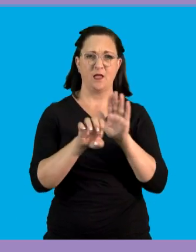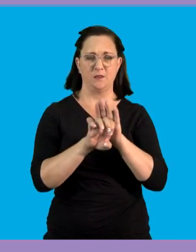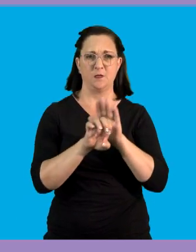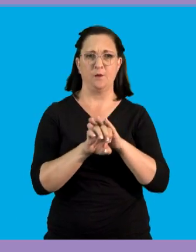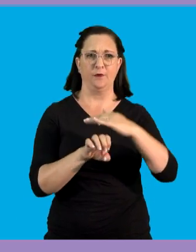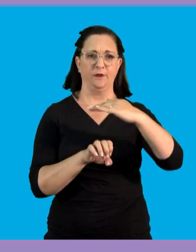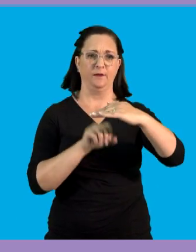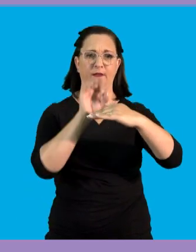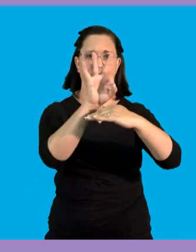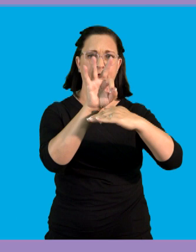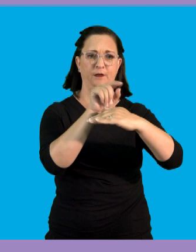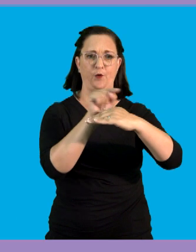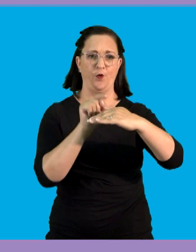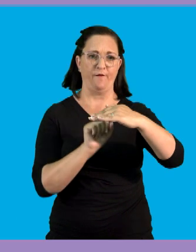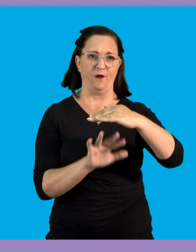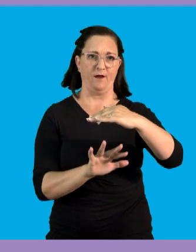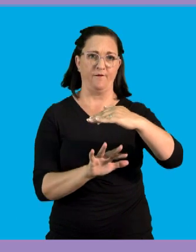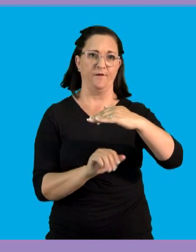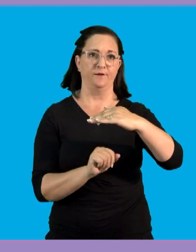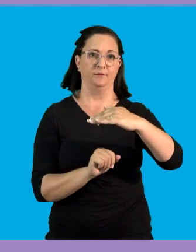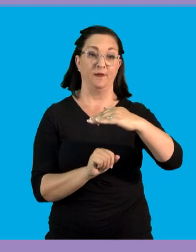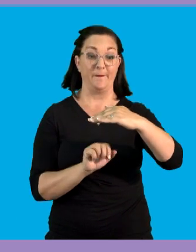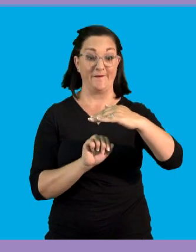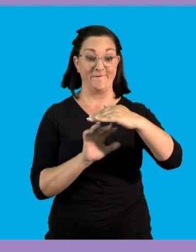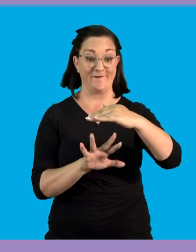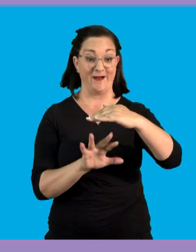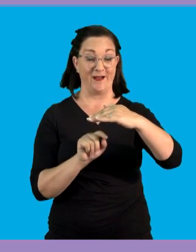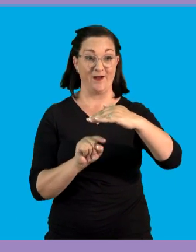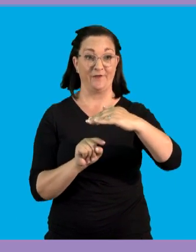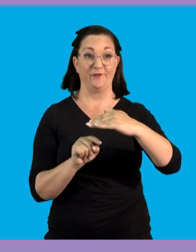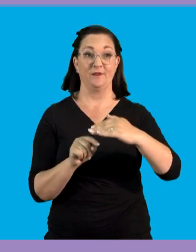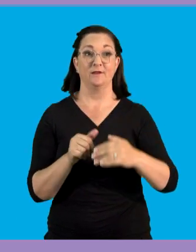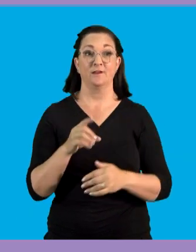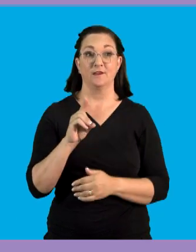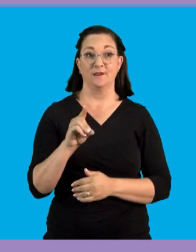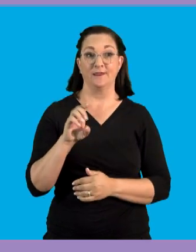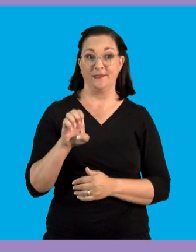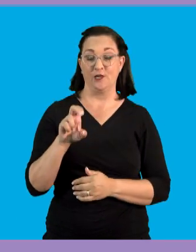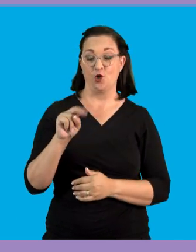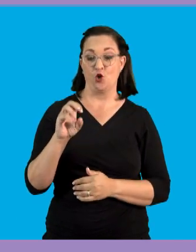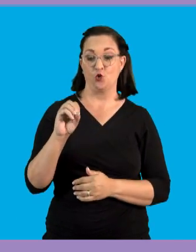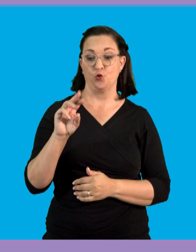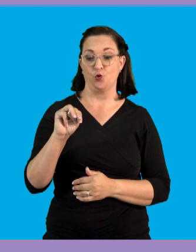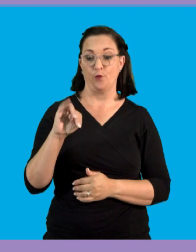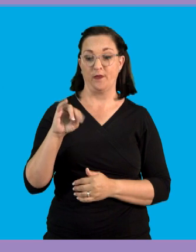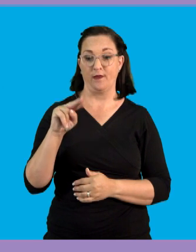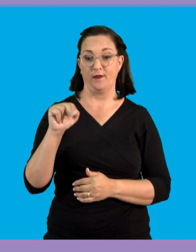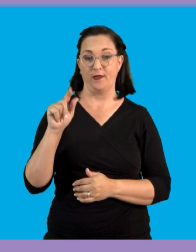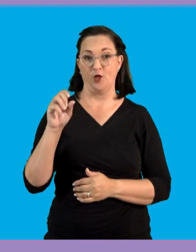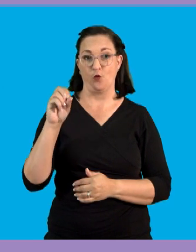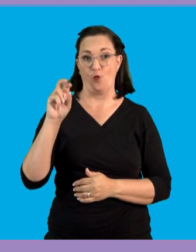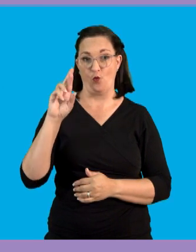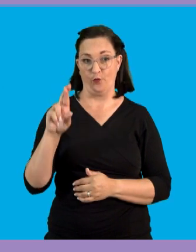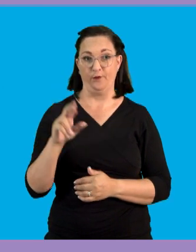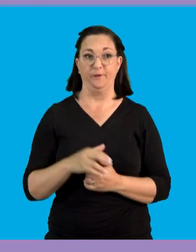as an example, we have there 3/5, and the 5 in this case is the